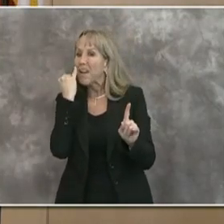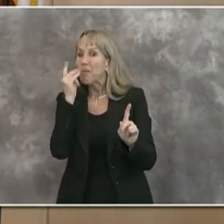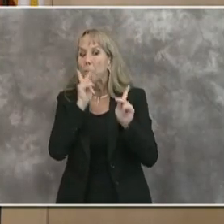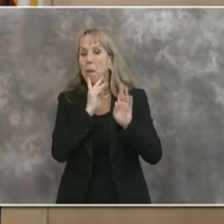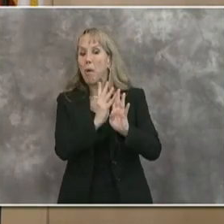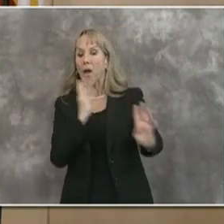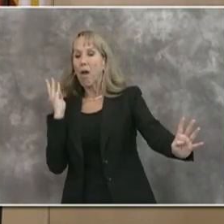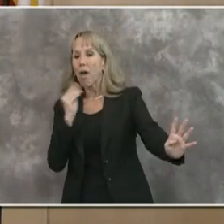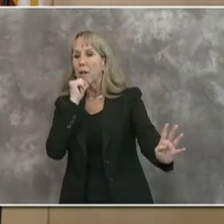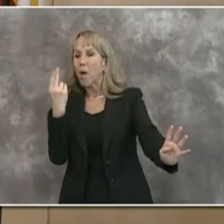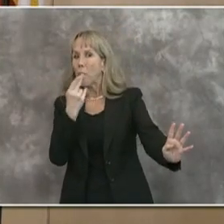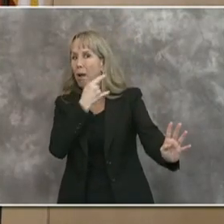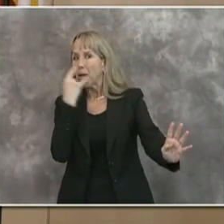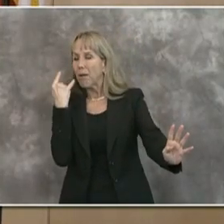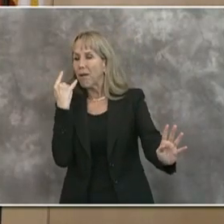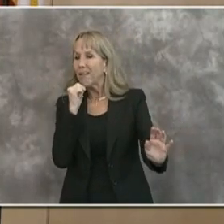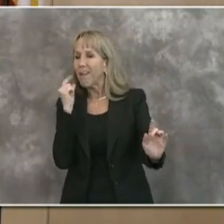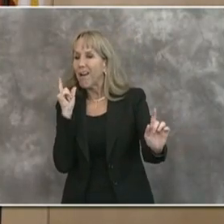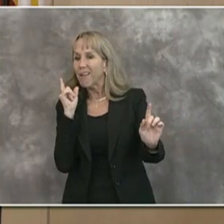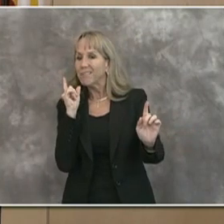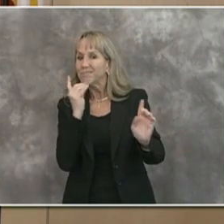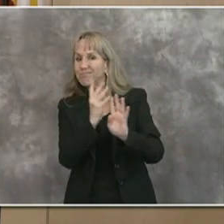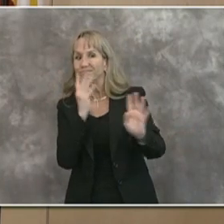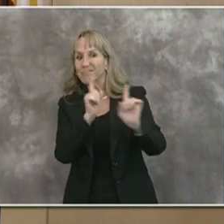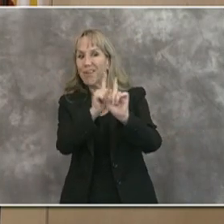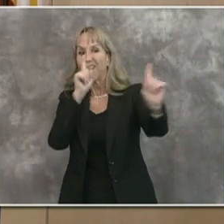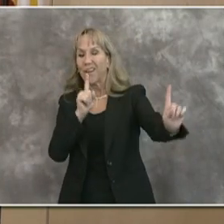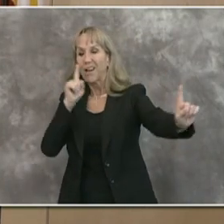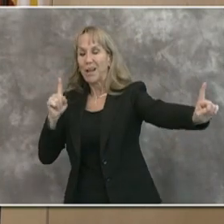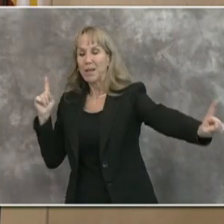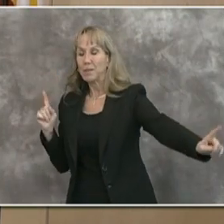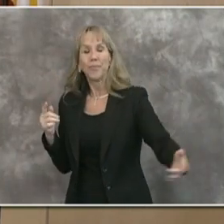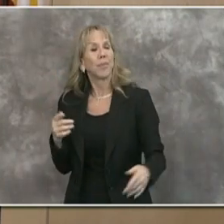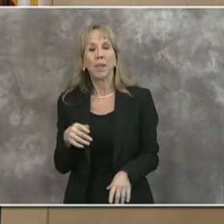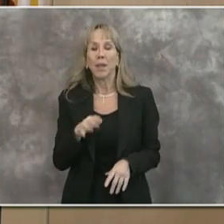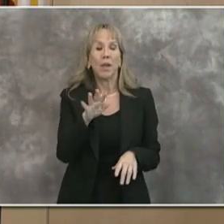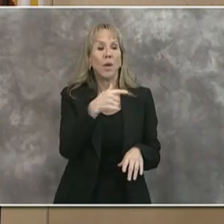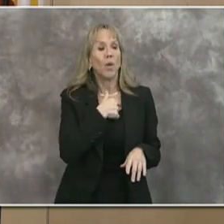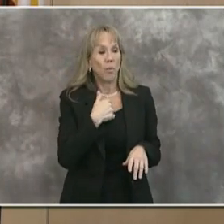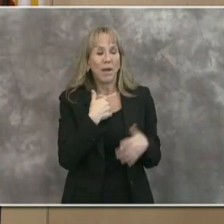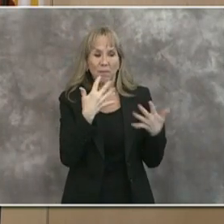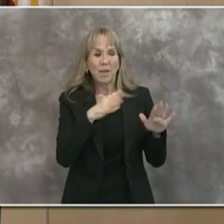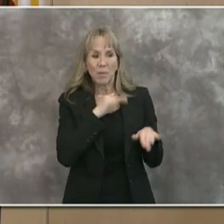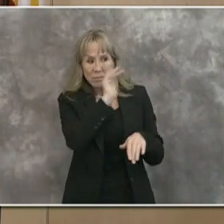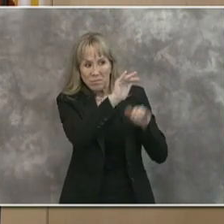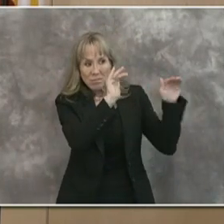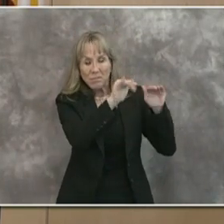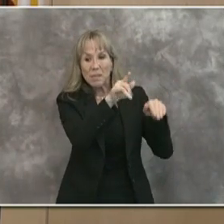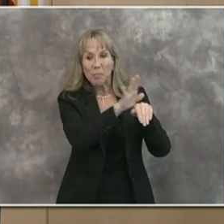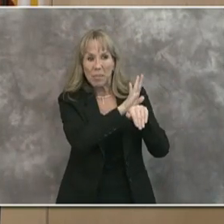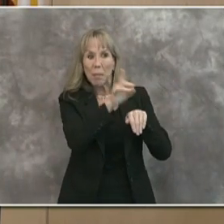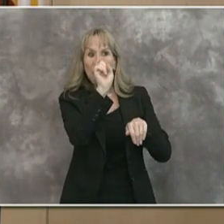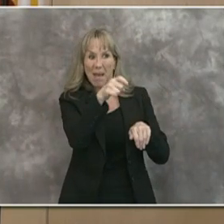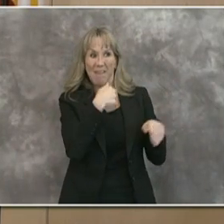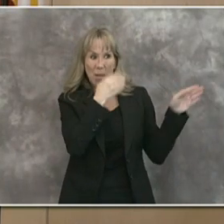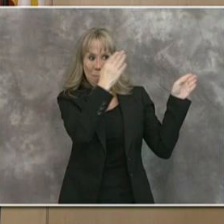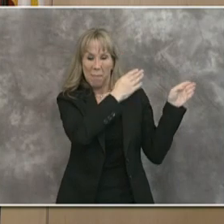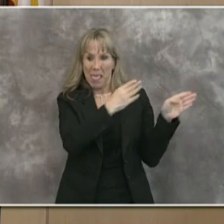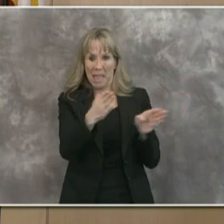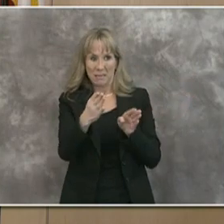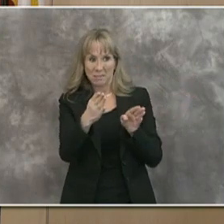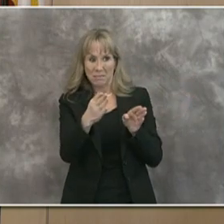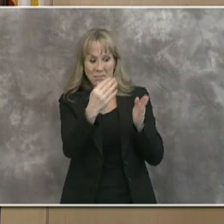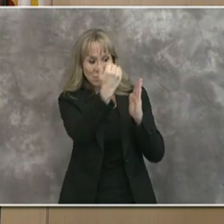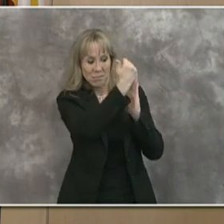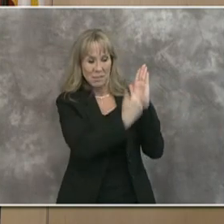are asking each business to have a plan, and if you have gone to those that are